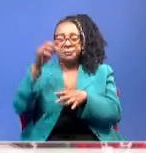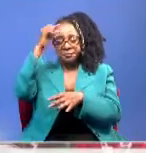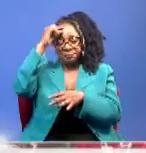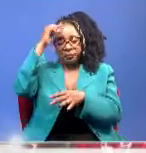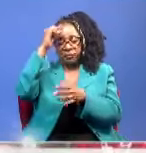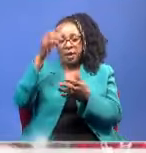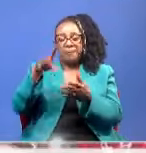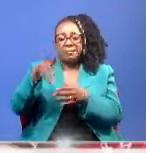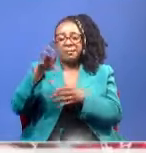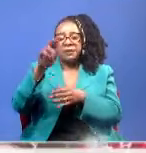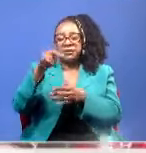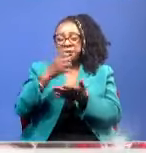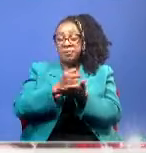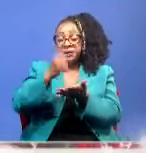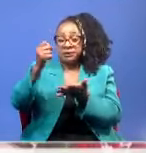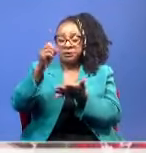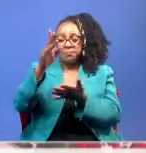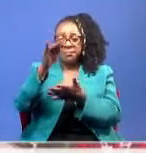bills stands at